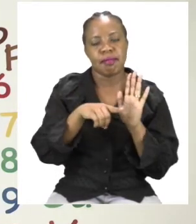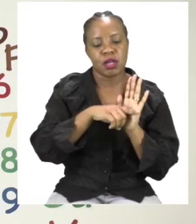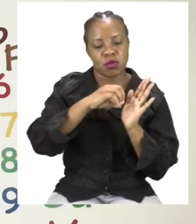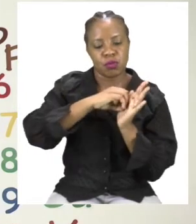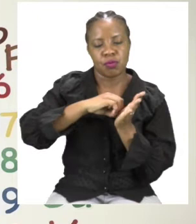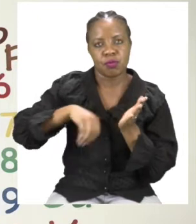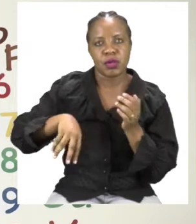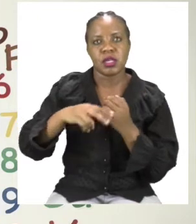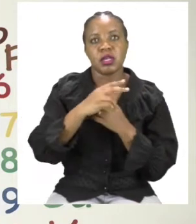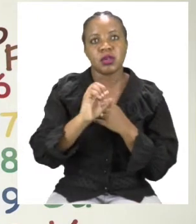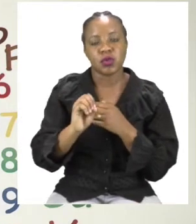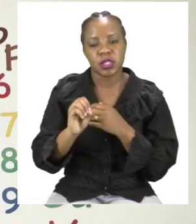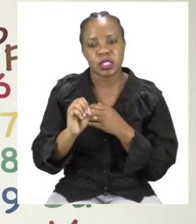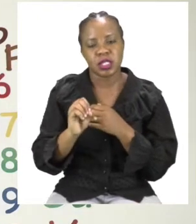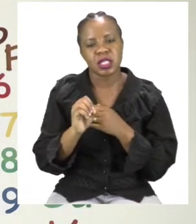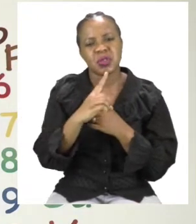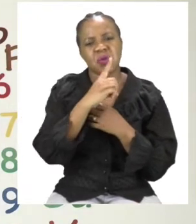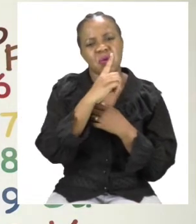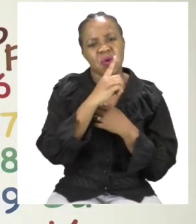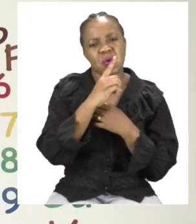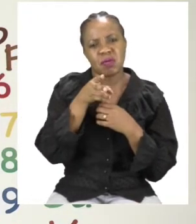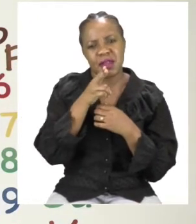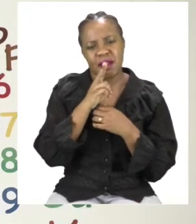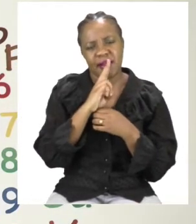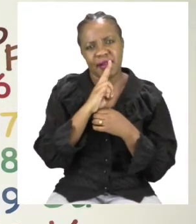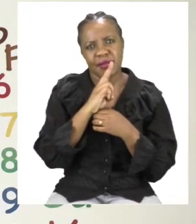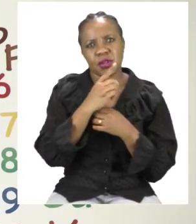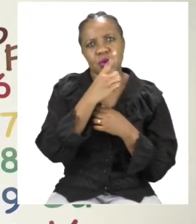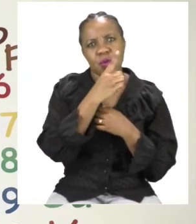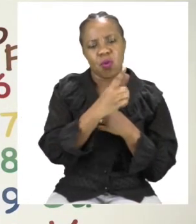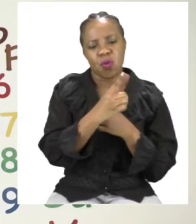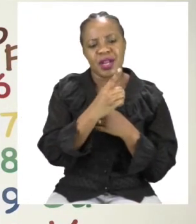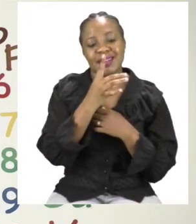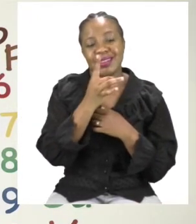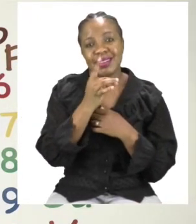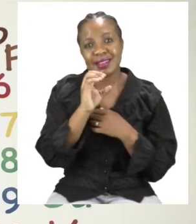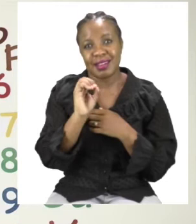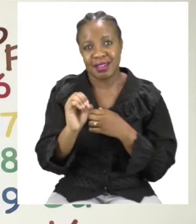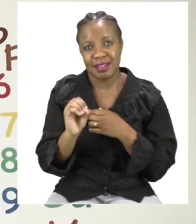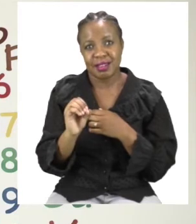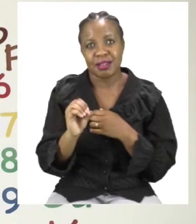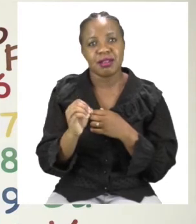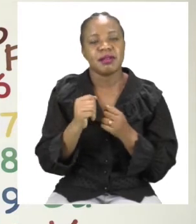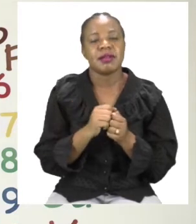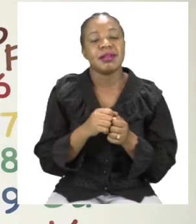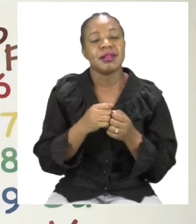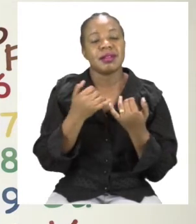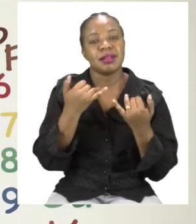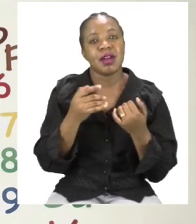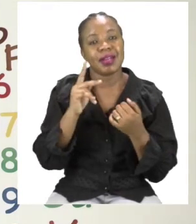180. And then you need to remember that there is still minus 30.